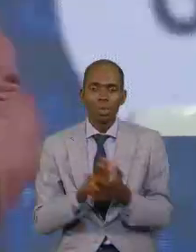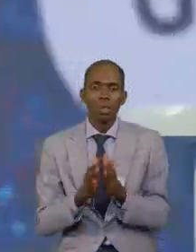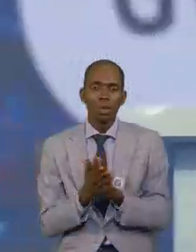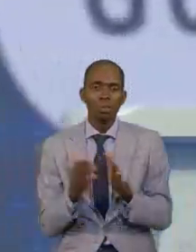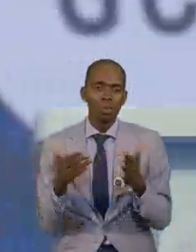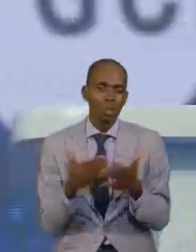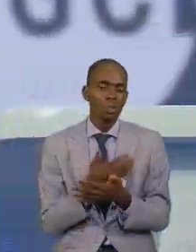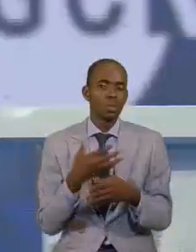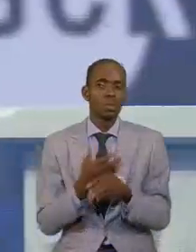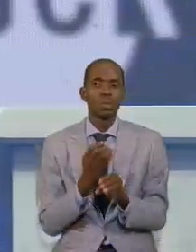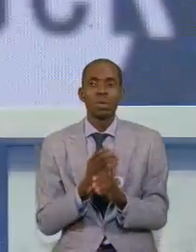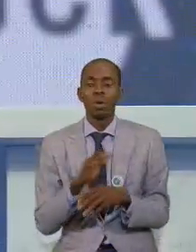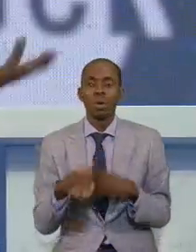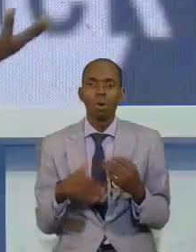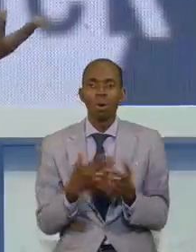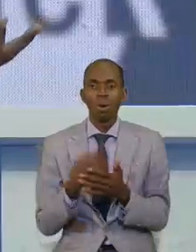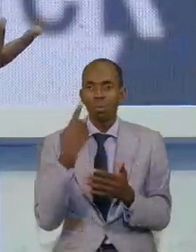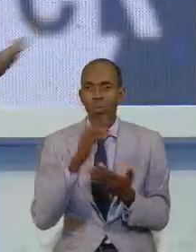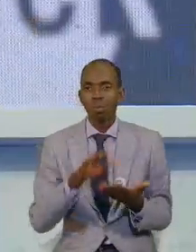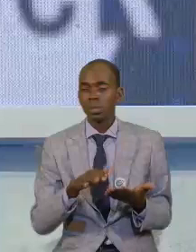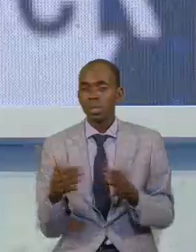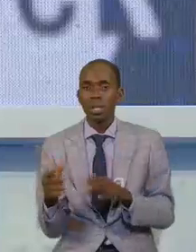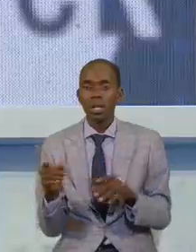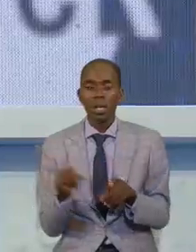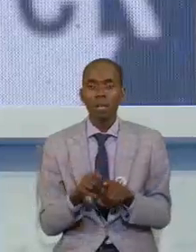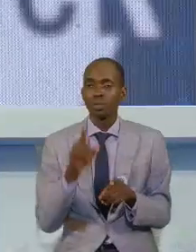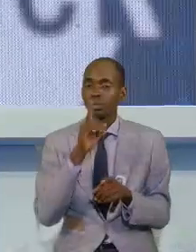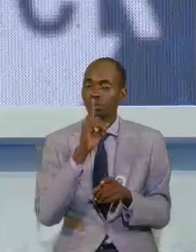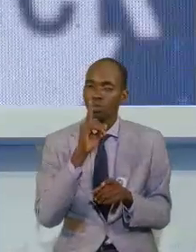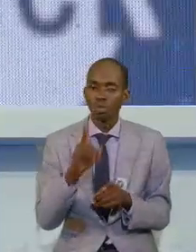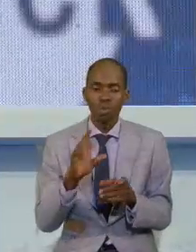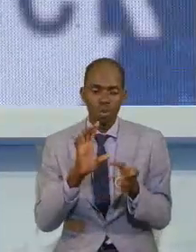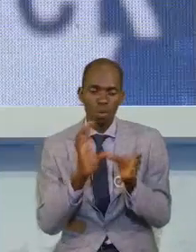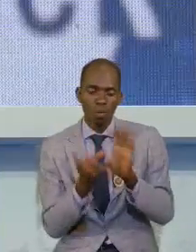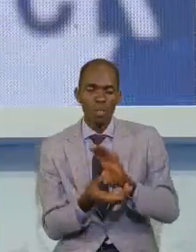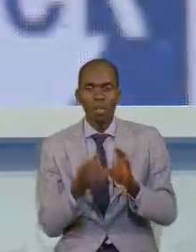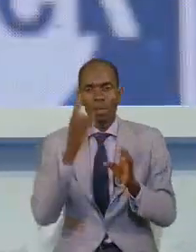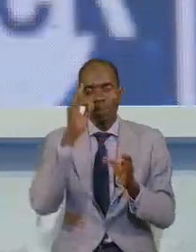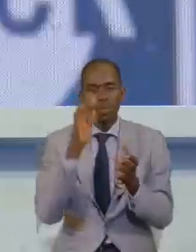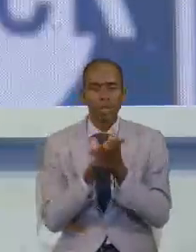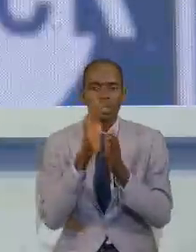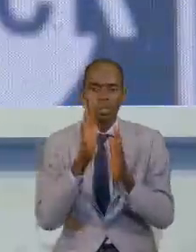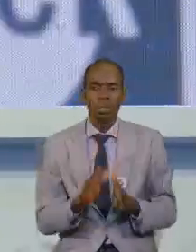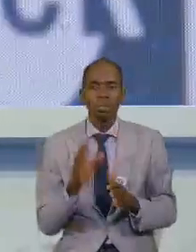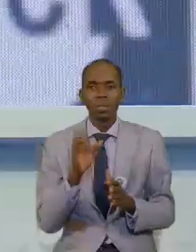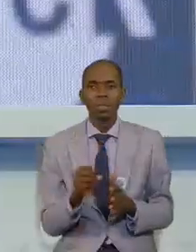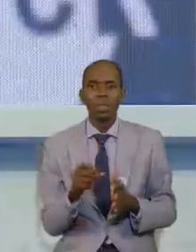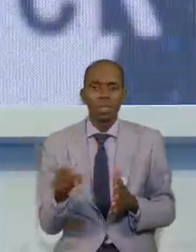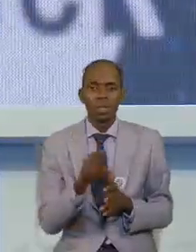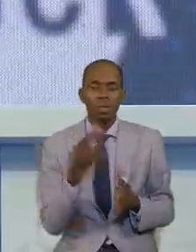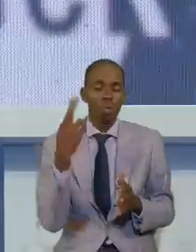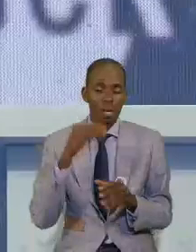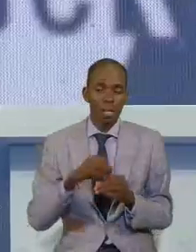Those who died as real converted believers, they were in Christ, they were new